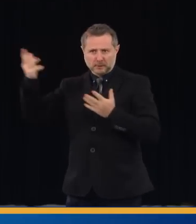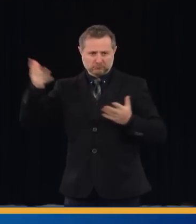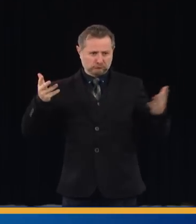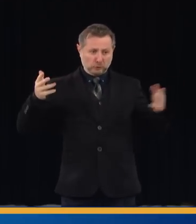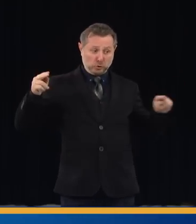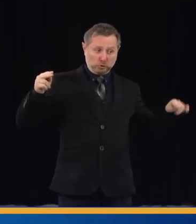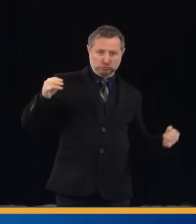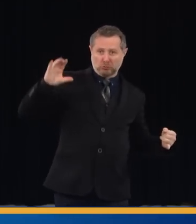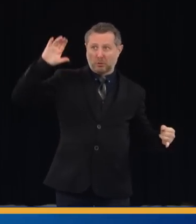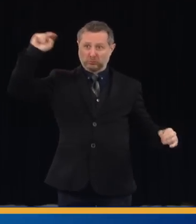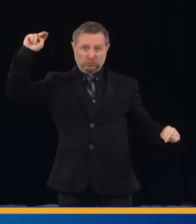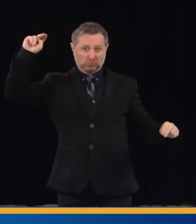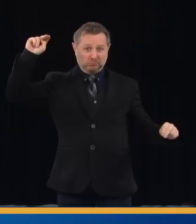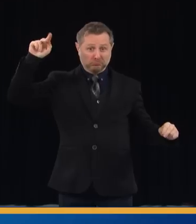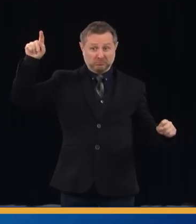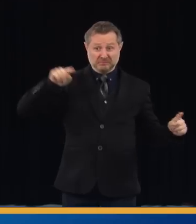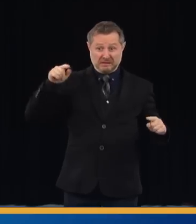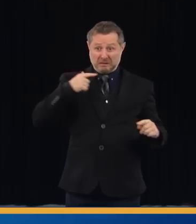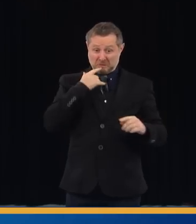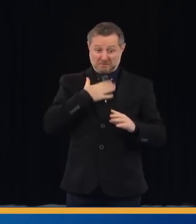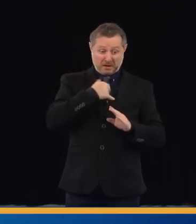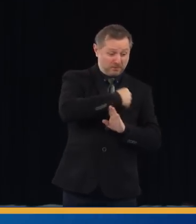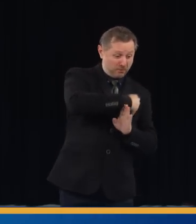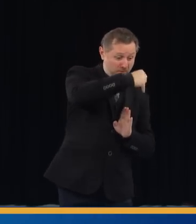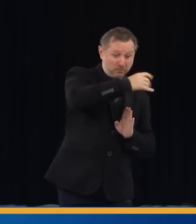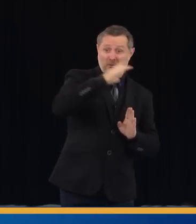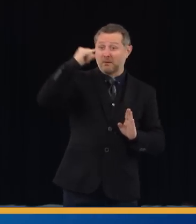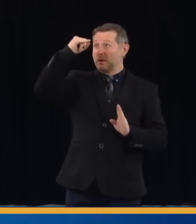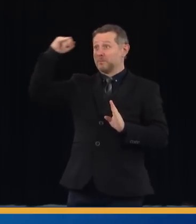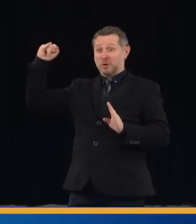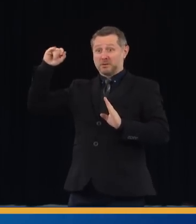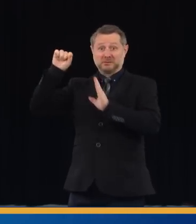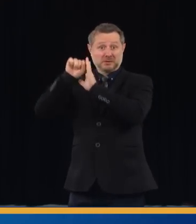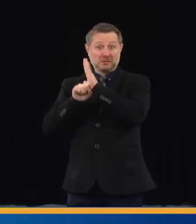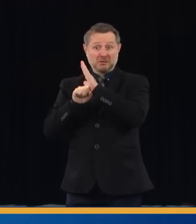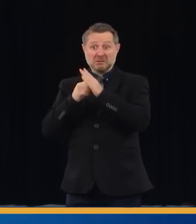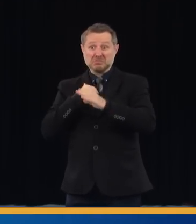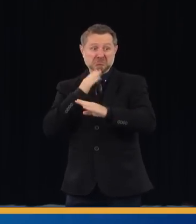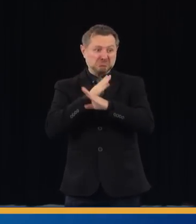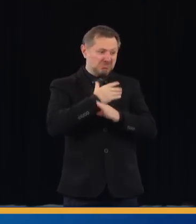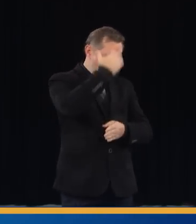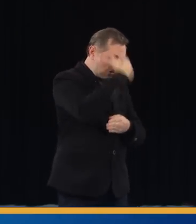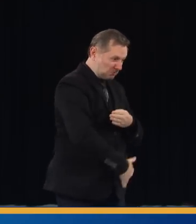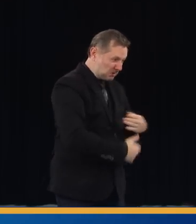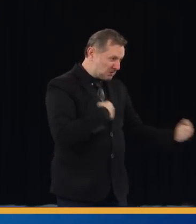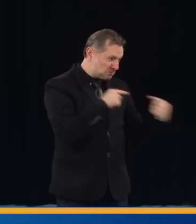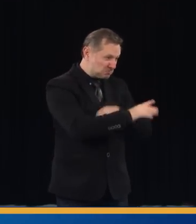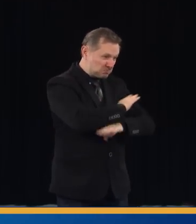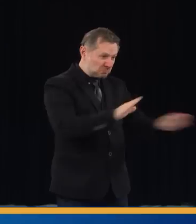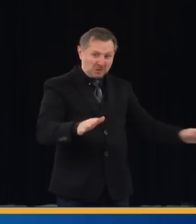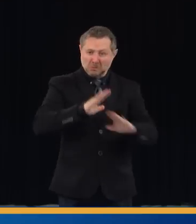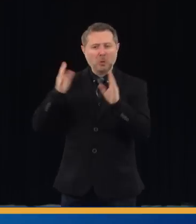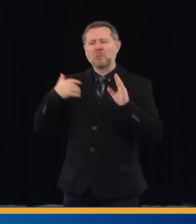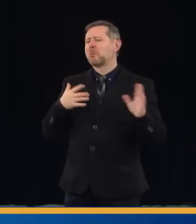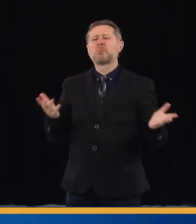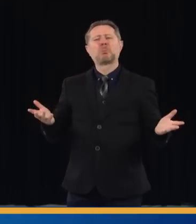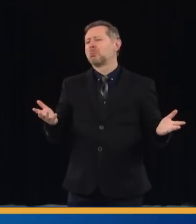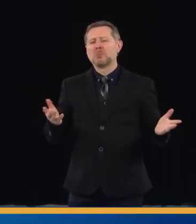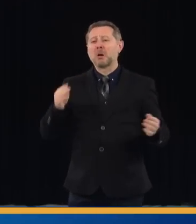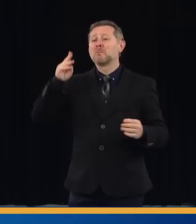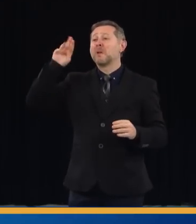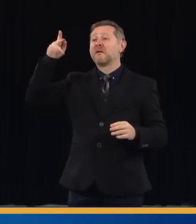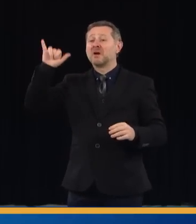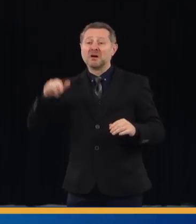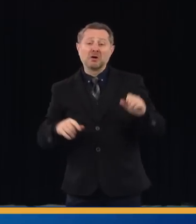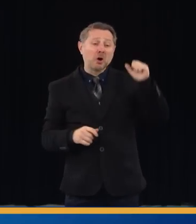states often become walls, not with Governor Murphy and not with Governor Lamont. We're